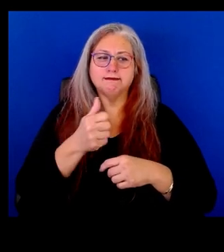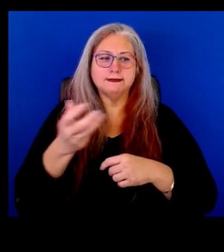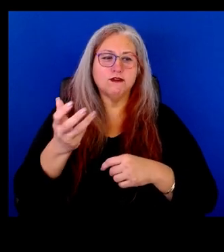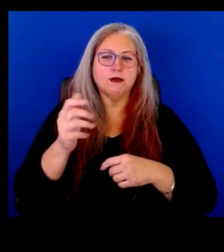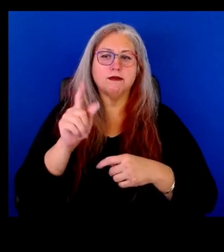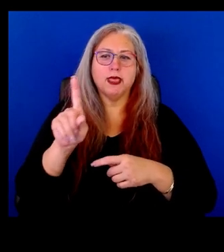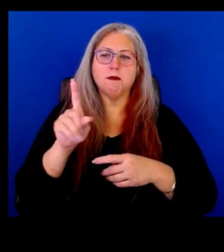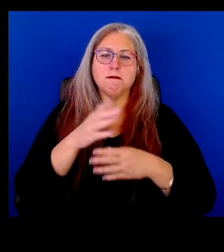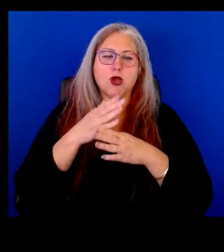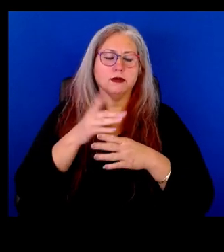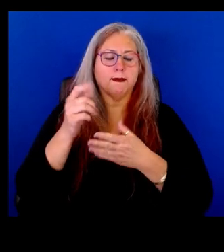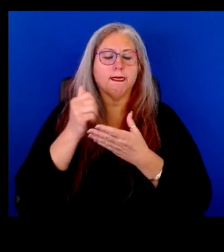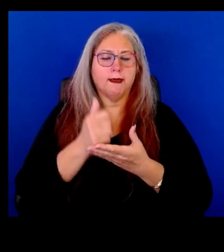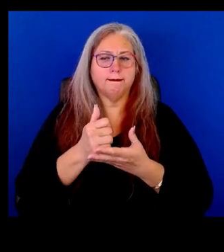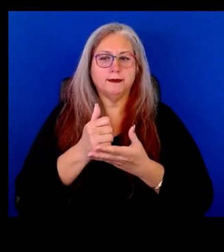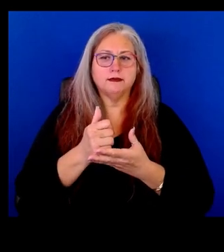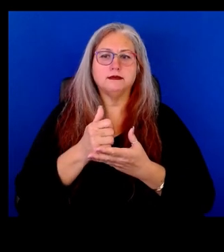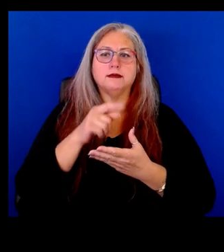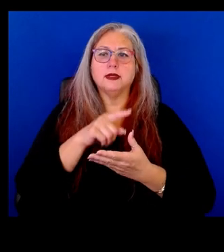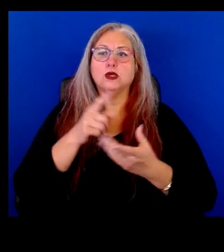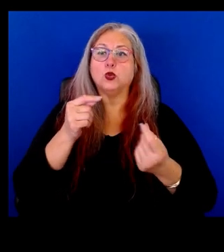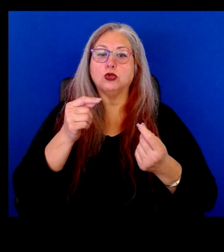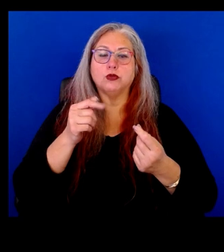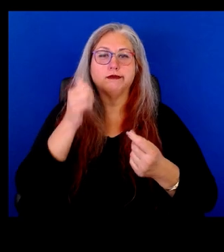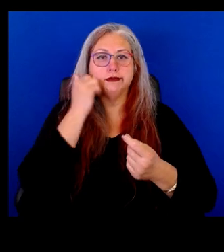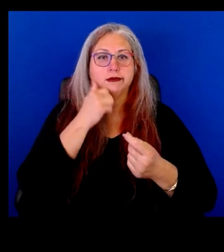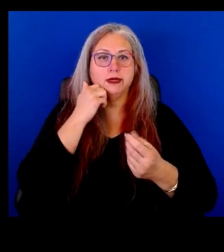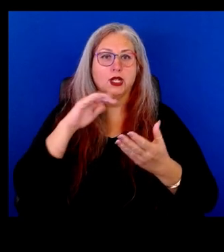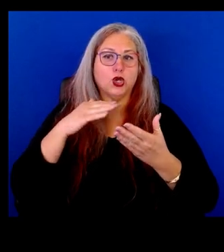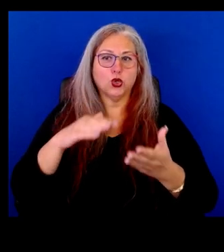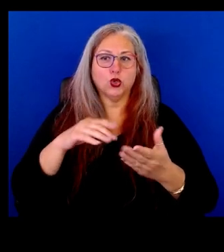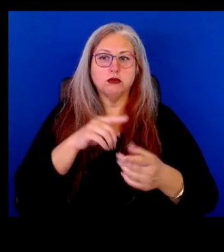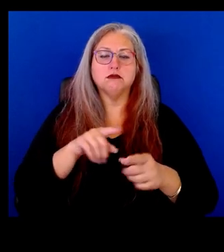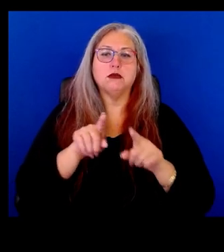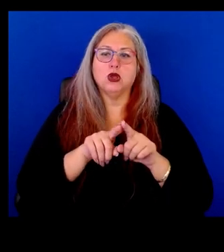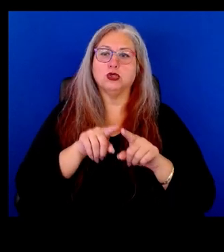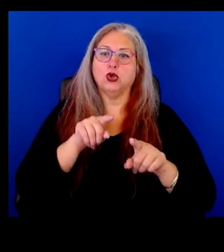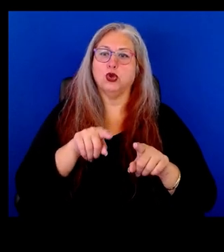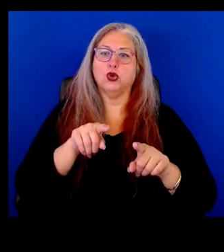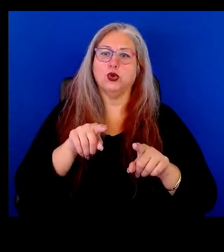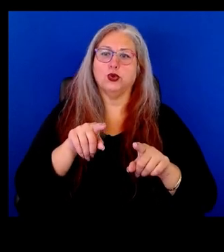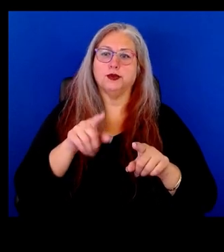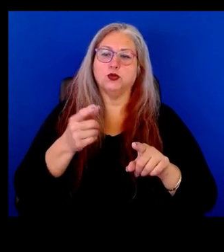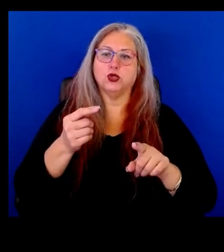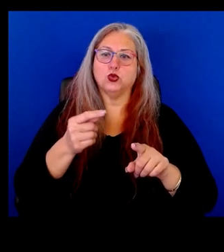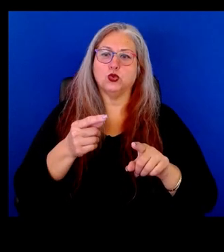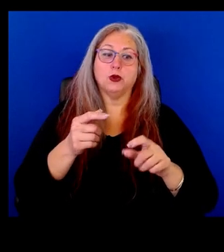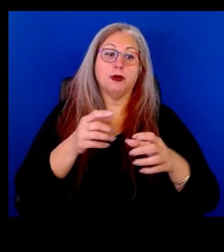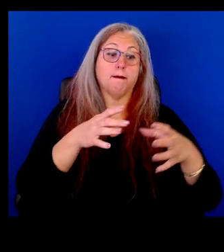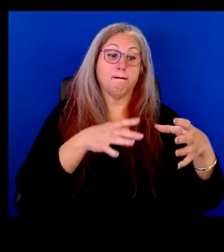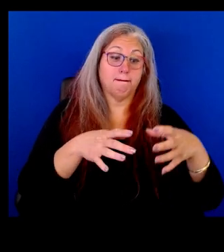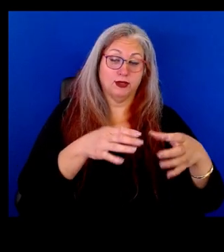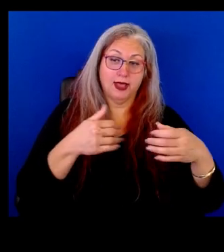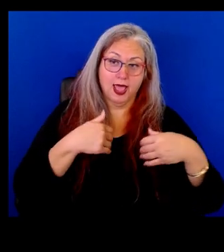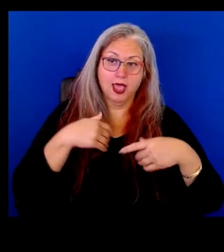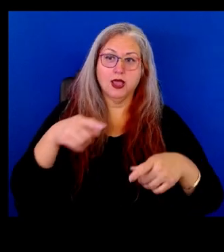several partners who helped her. So they would cook daily meals. They would also, along with